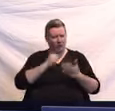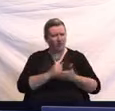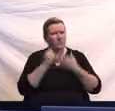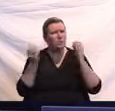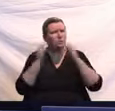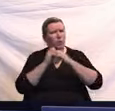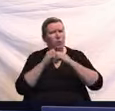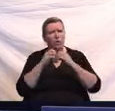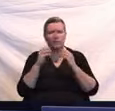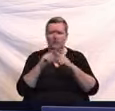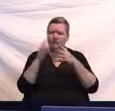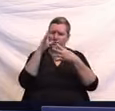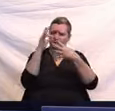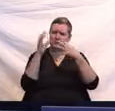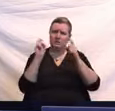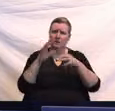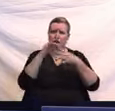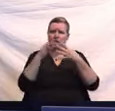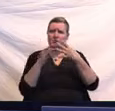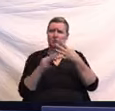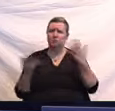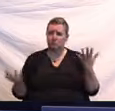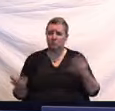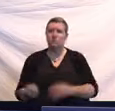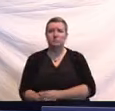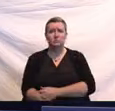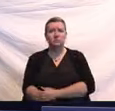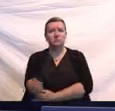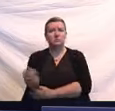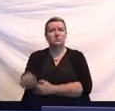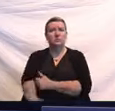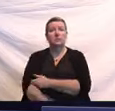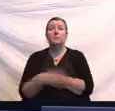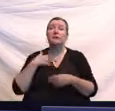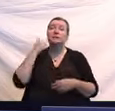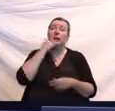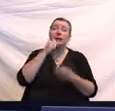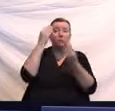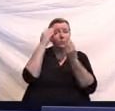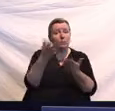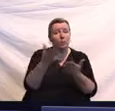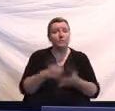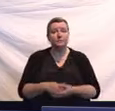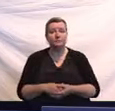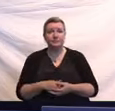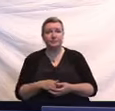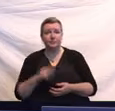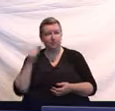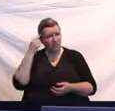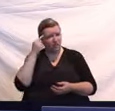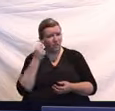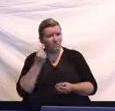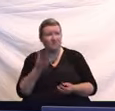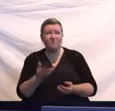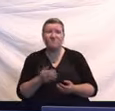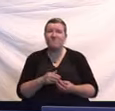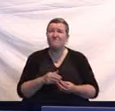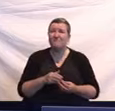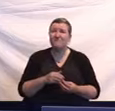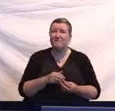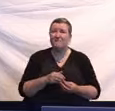who needs it. On to my daily report. As the governor shared, our hospitals reported